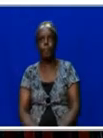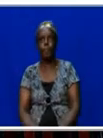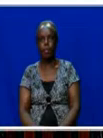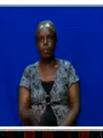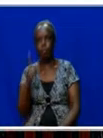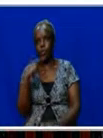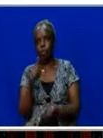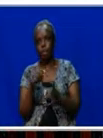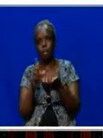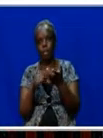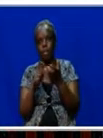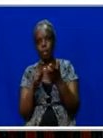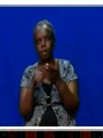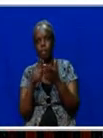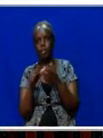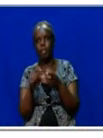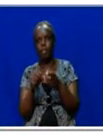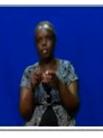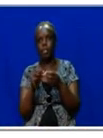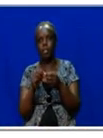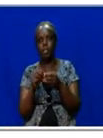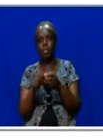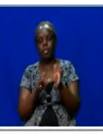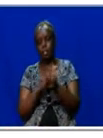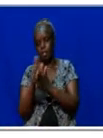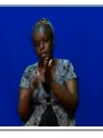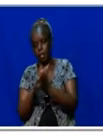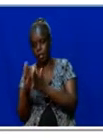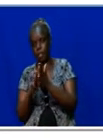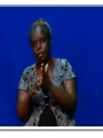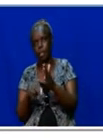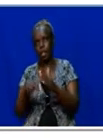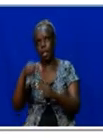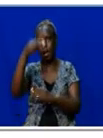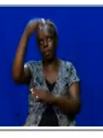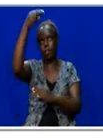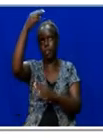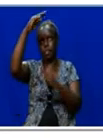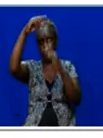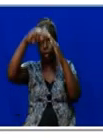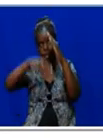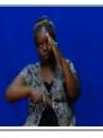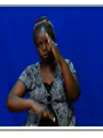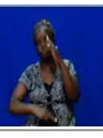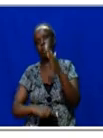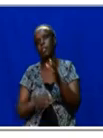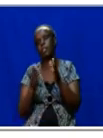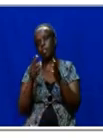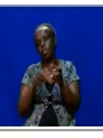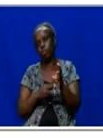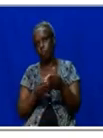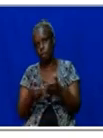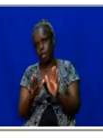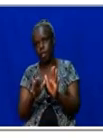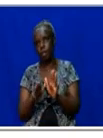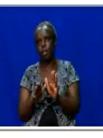For data set of n numbers that are arranged in ascending order, the median is the value that